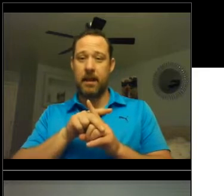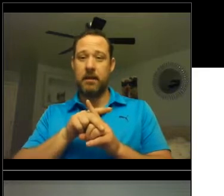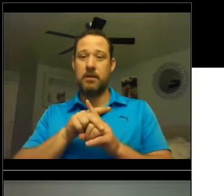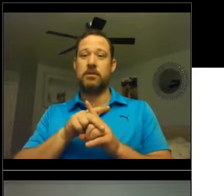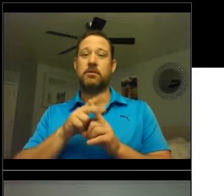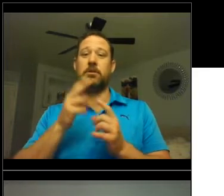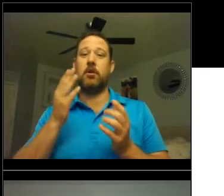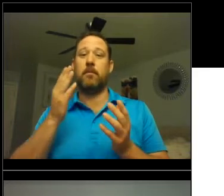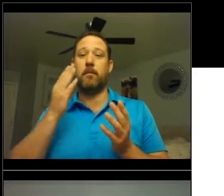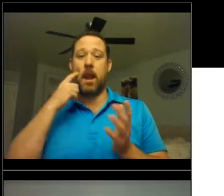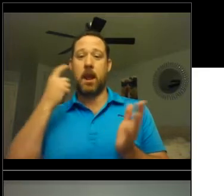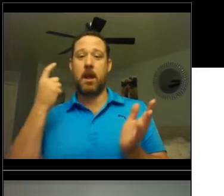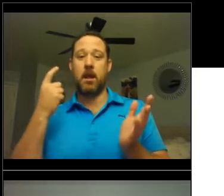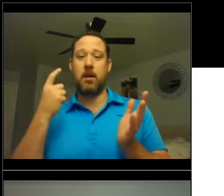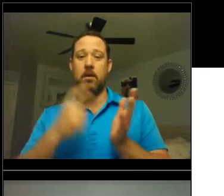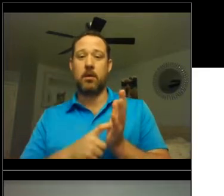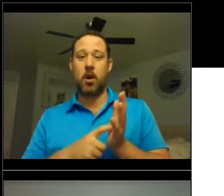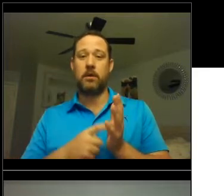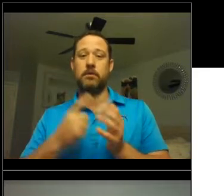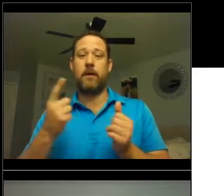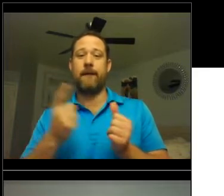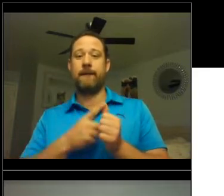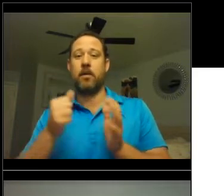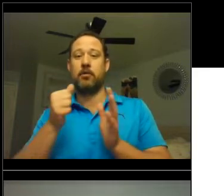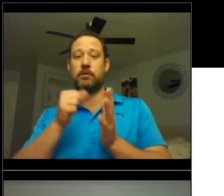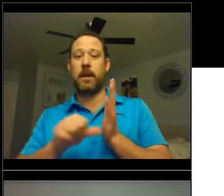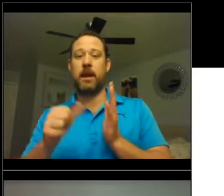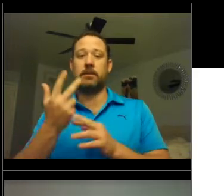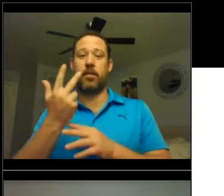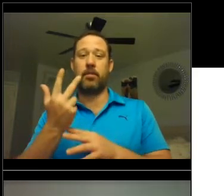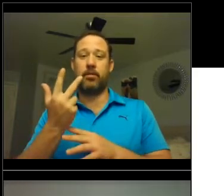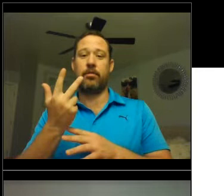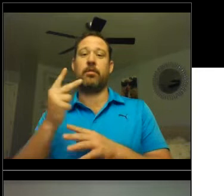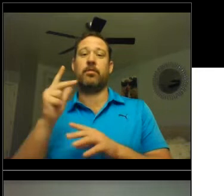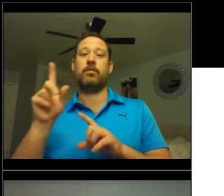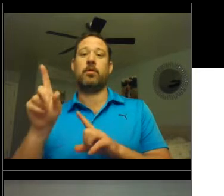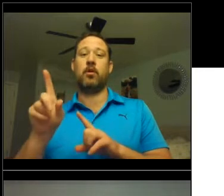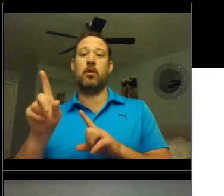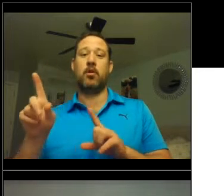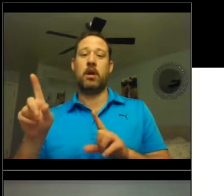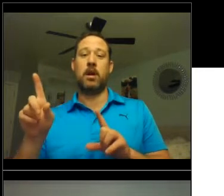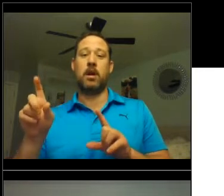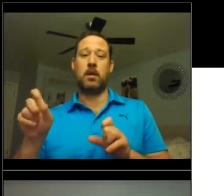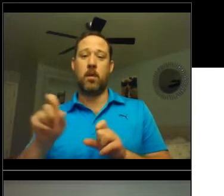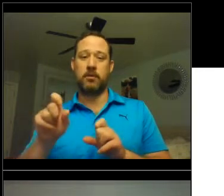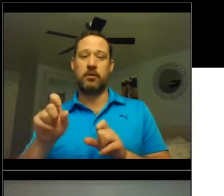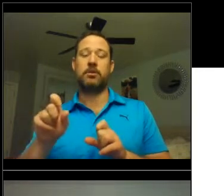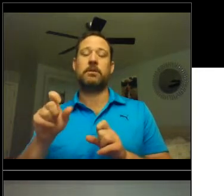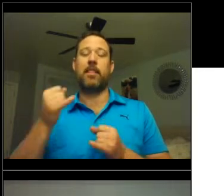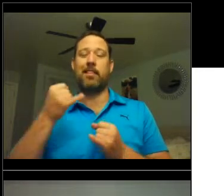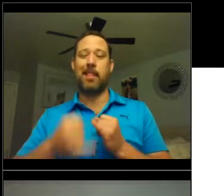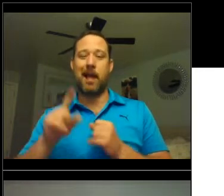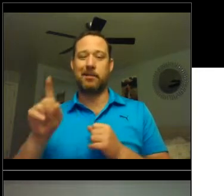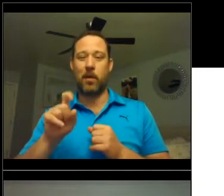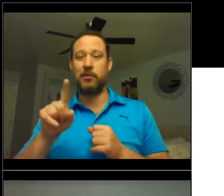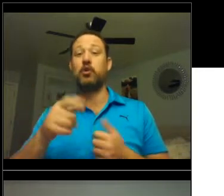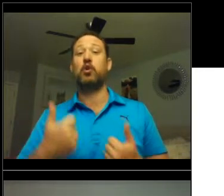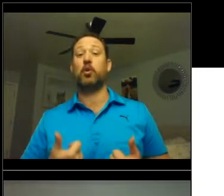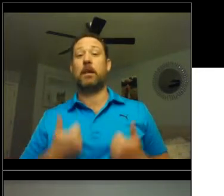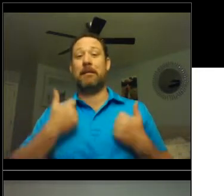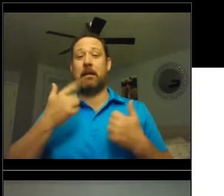may notice that the first page has 3 questions in it, and the last question is, do you reside in